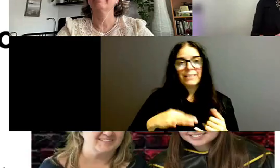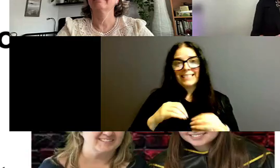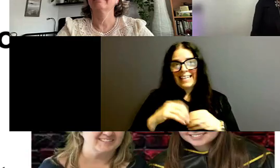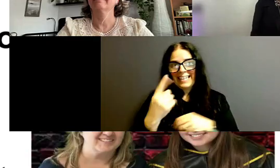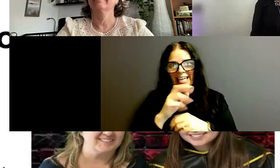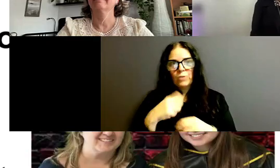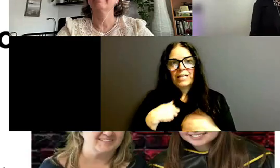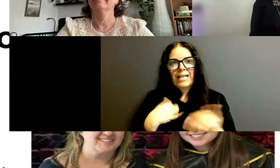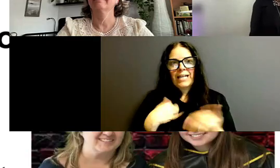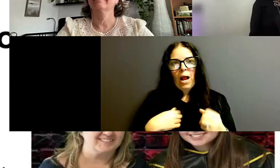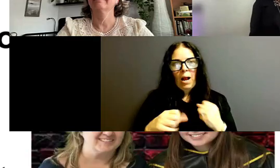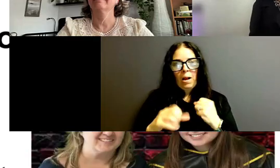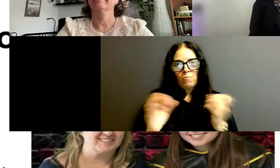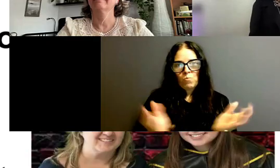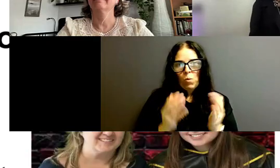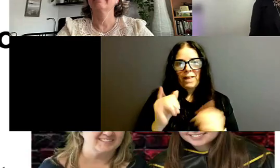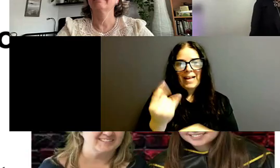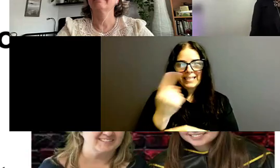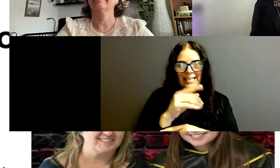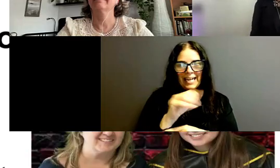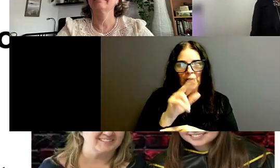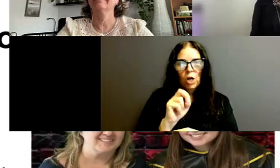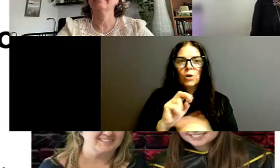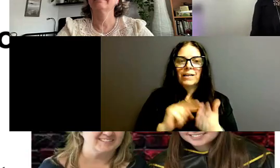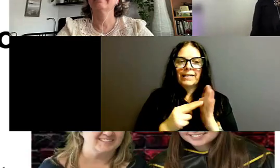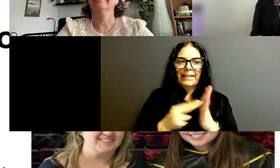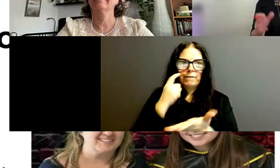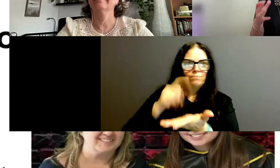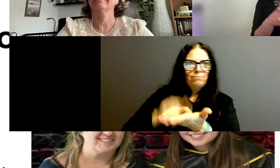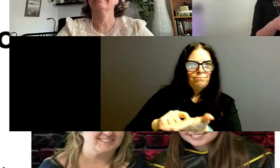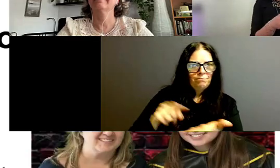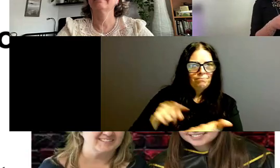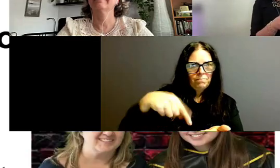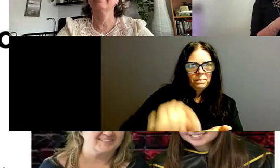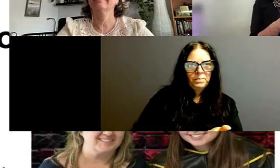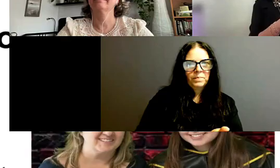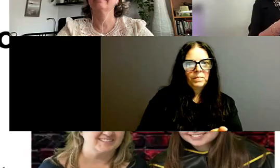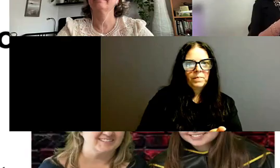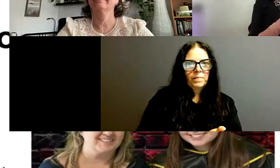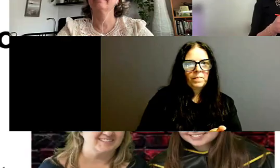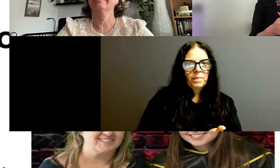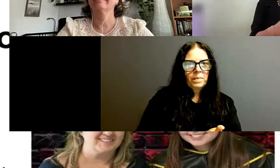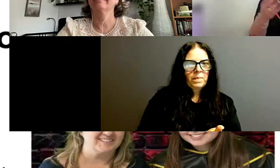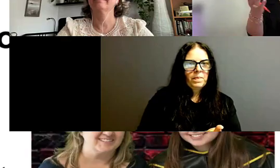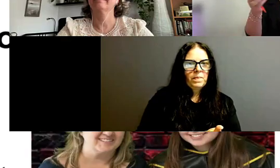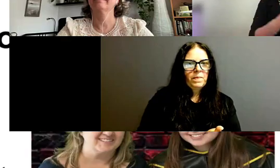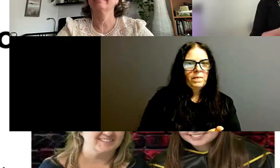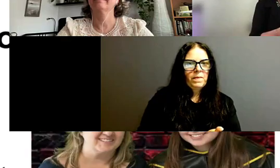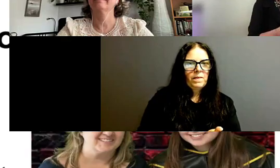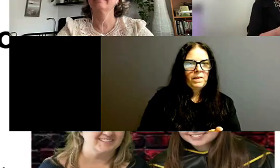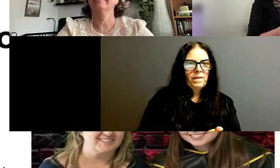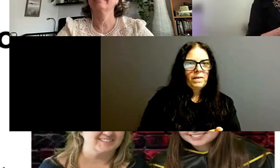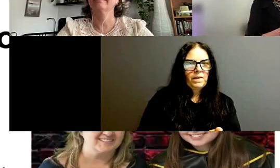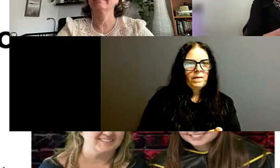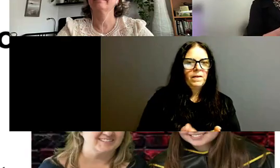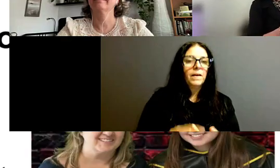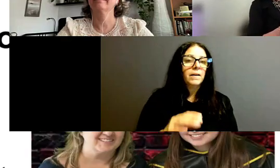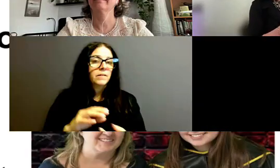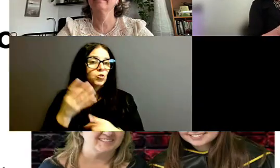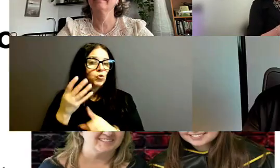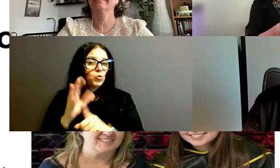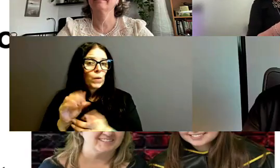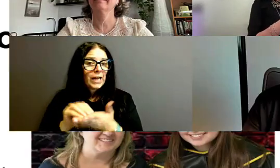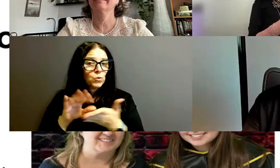at our school. So giving them, a shout out, honoring our partnership, showcasing a student